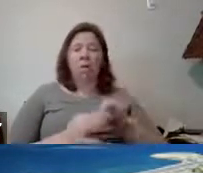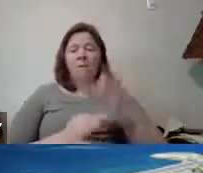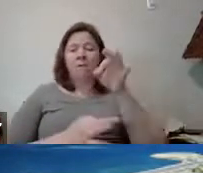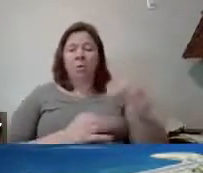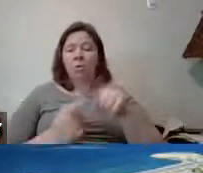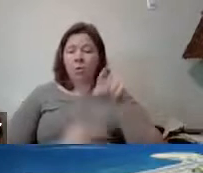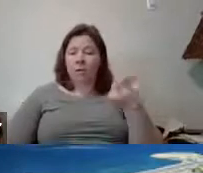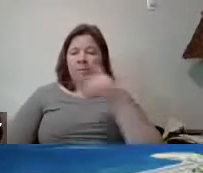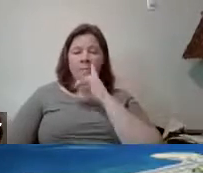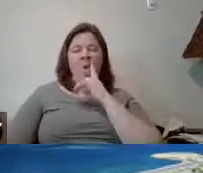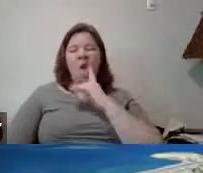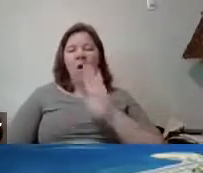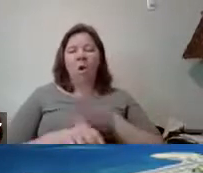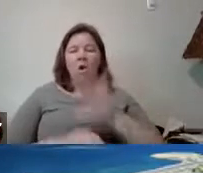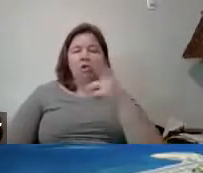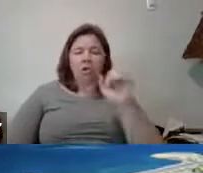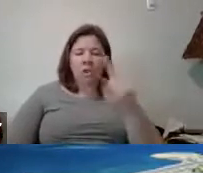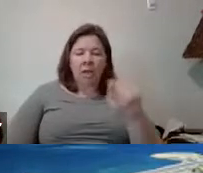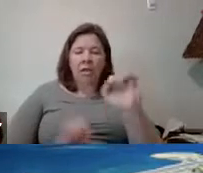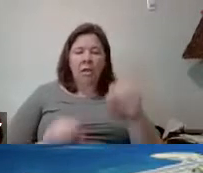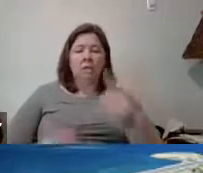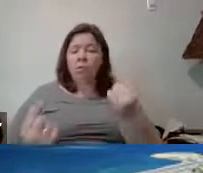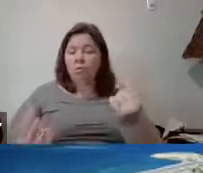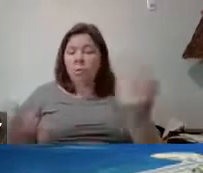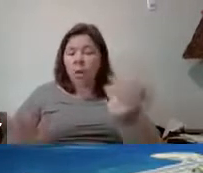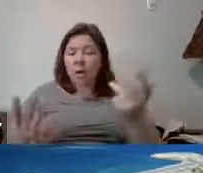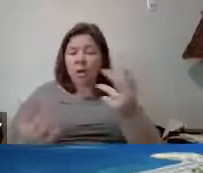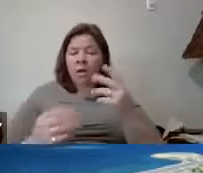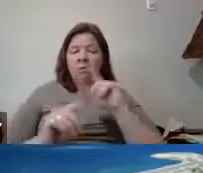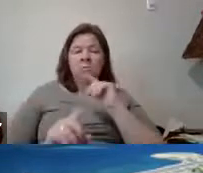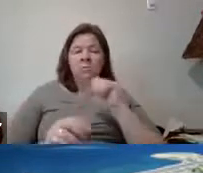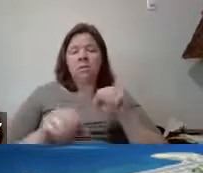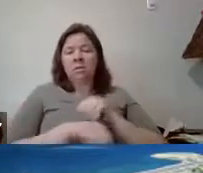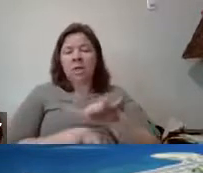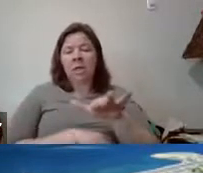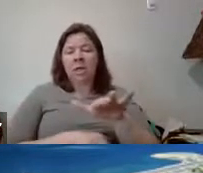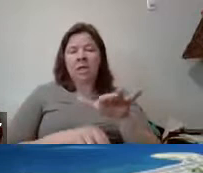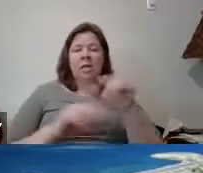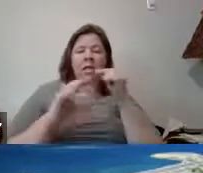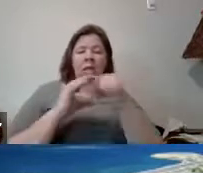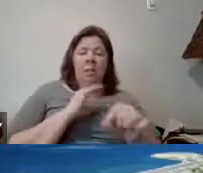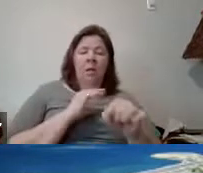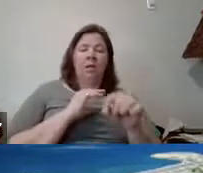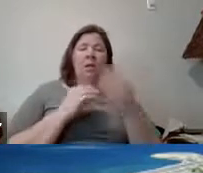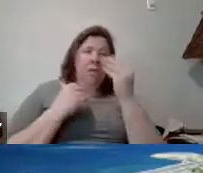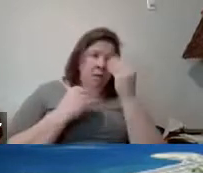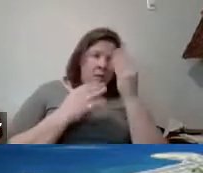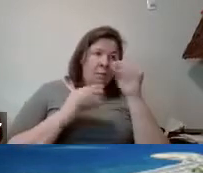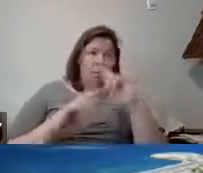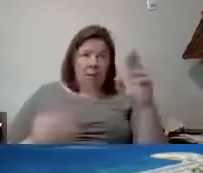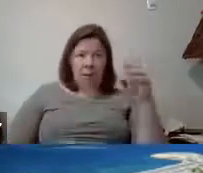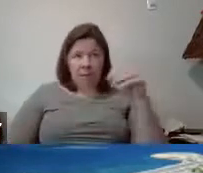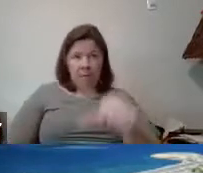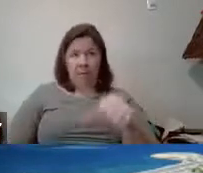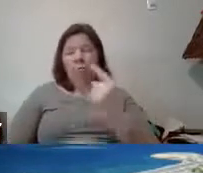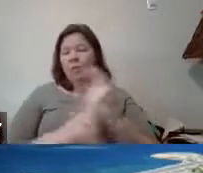but it's all on a chat there, and all you have to do is send an email. He'll send you the information, and you have to be ready to pay